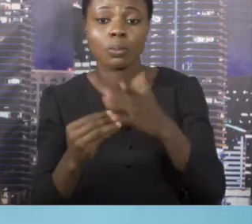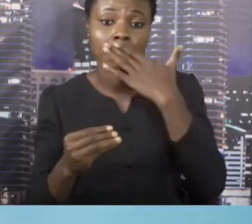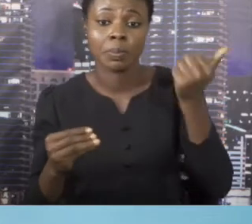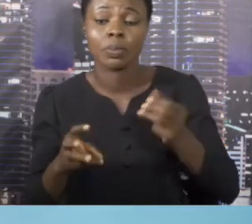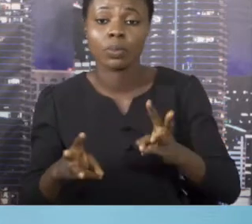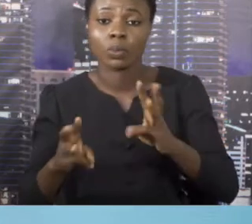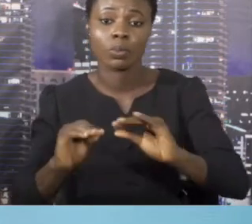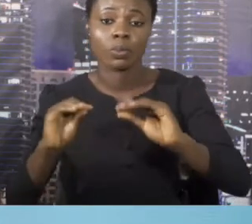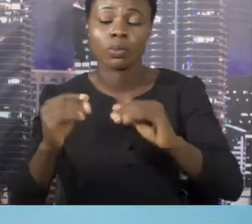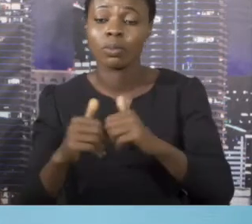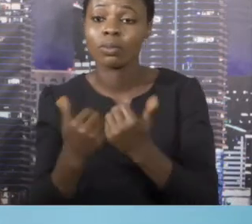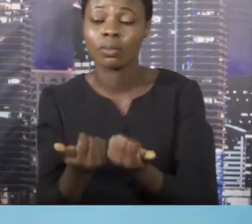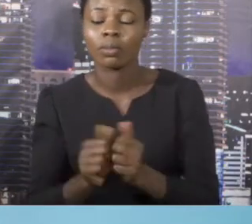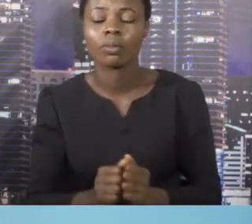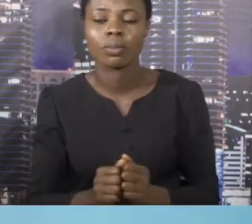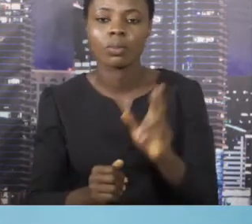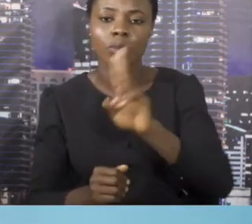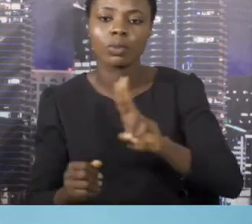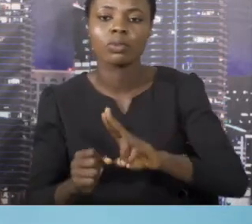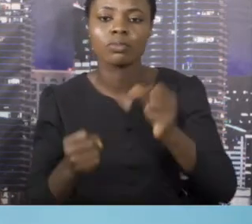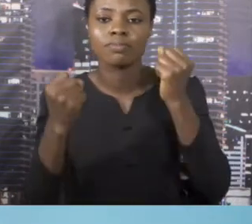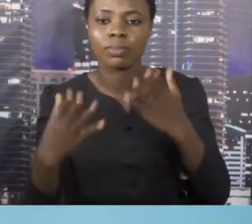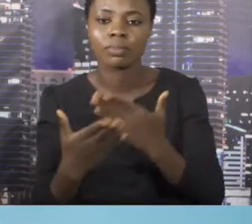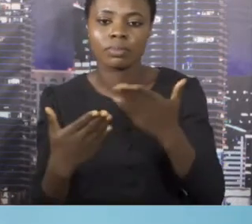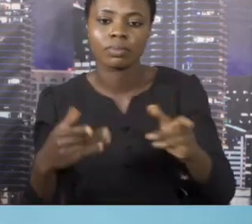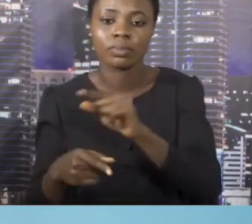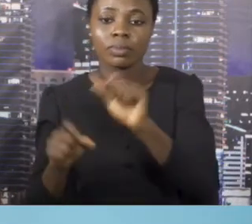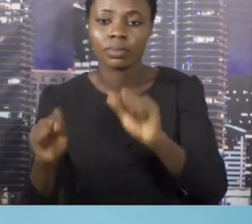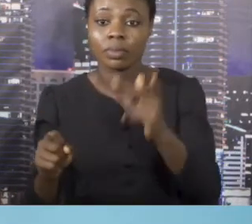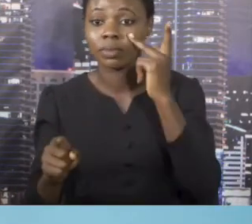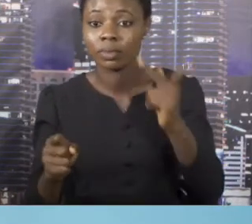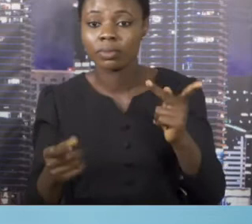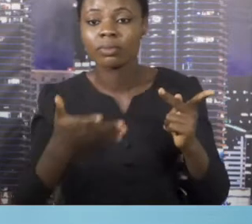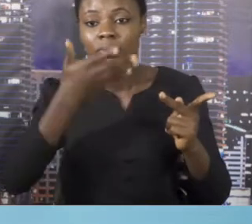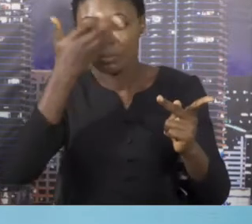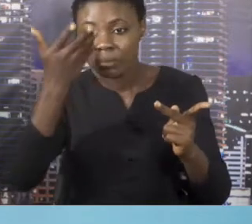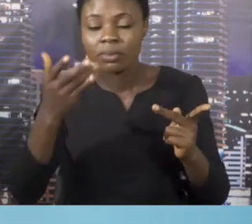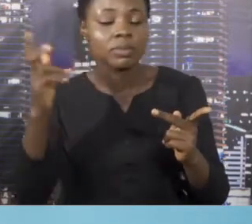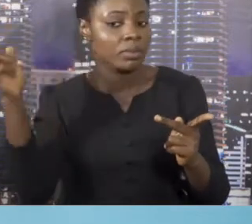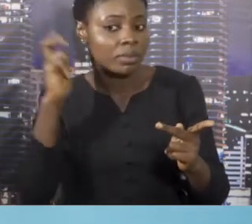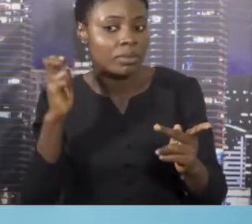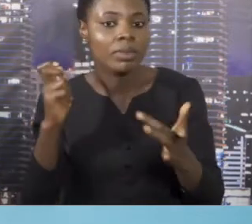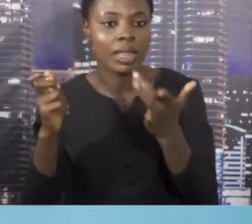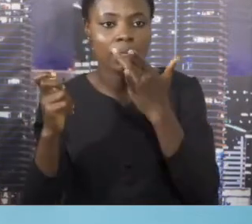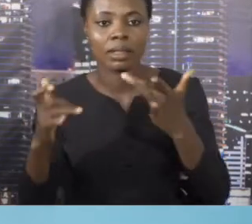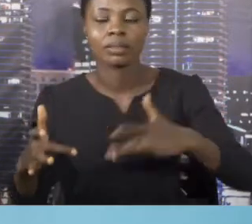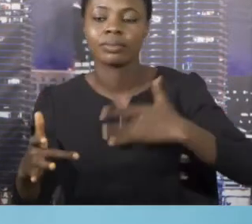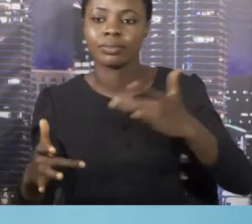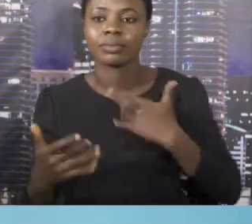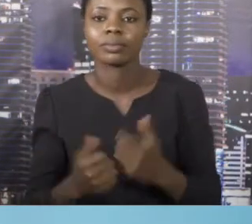who is dyslexic is using the multisensory method. The benefits of the multisensory method